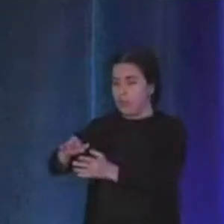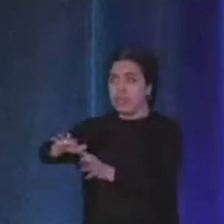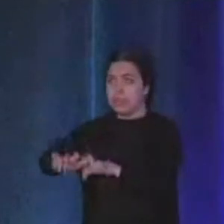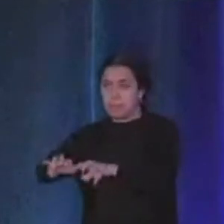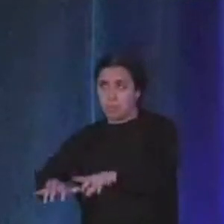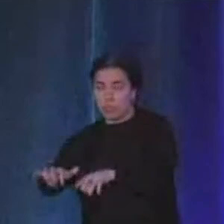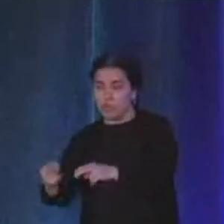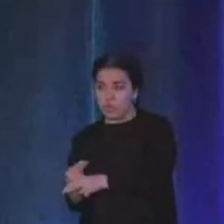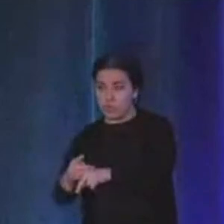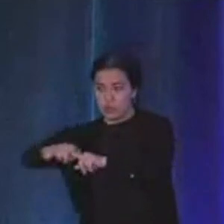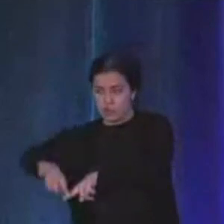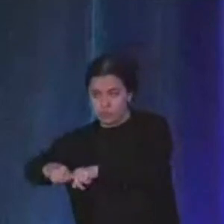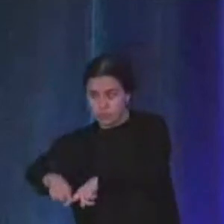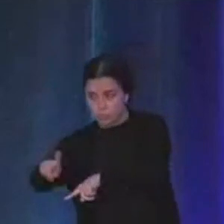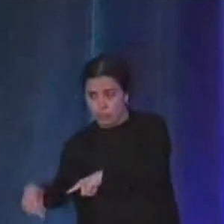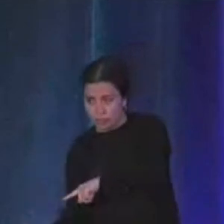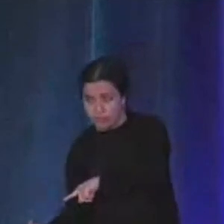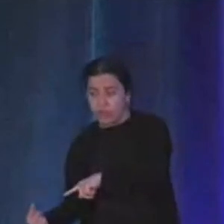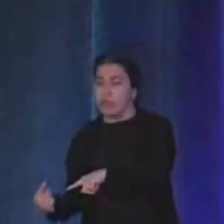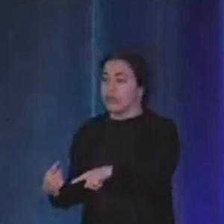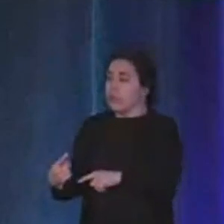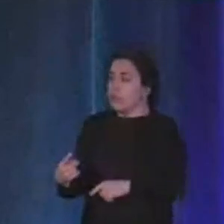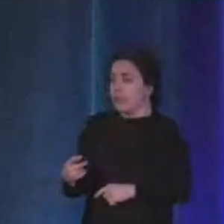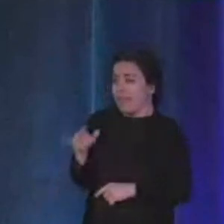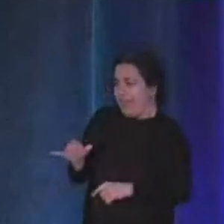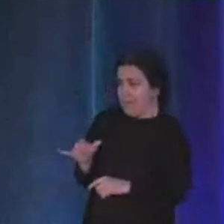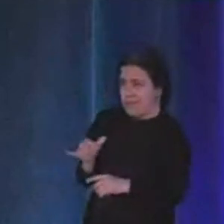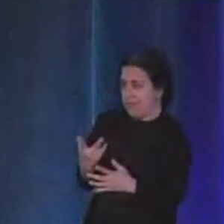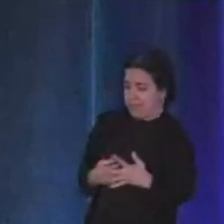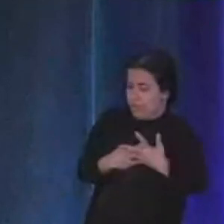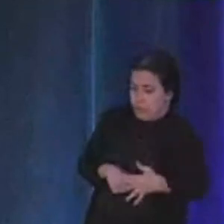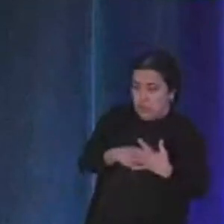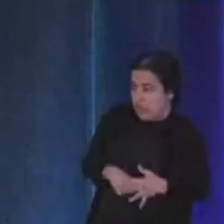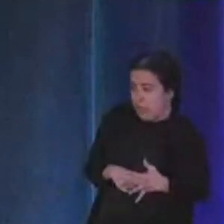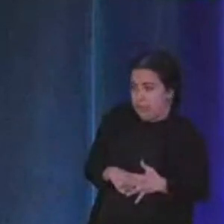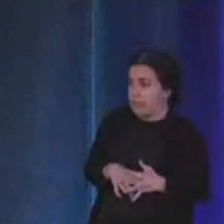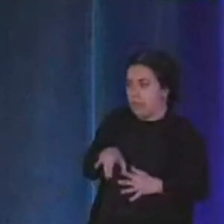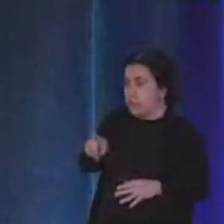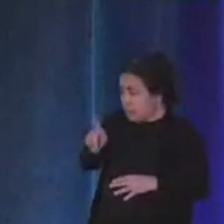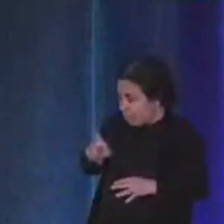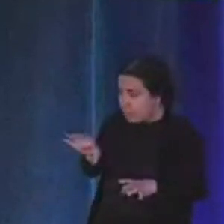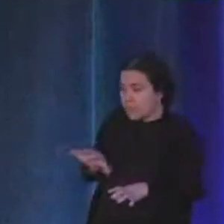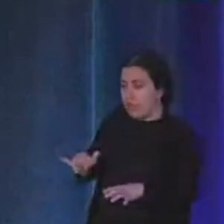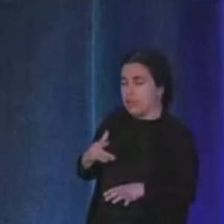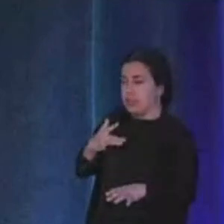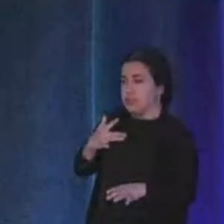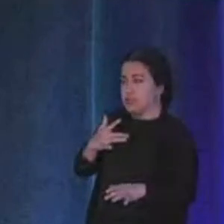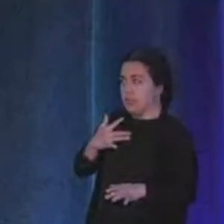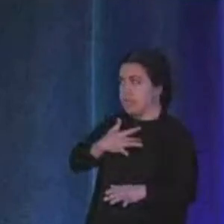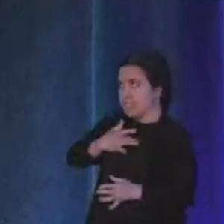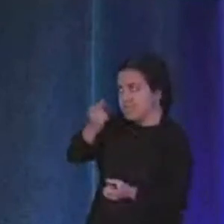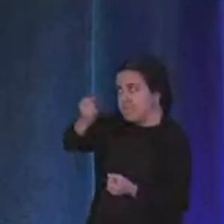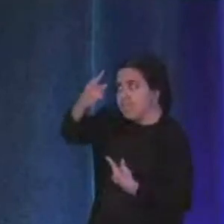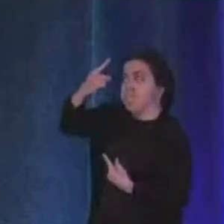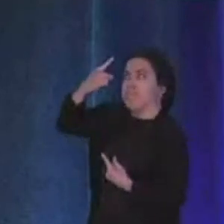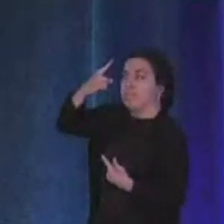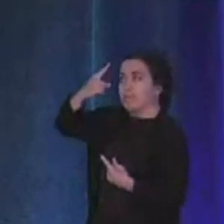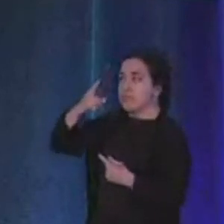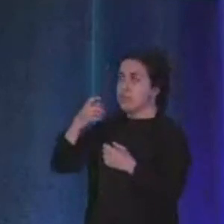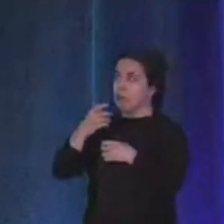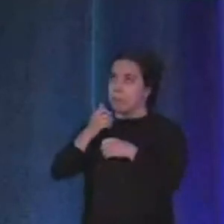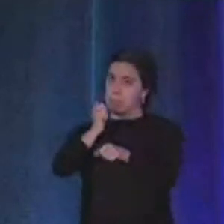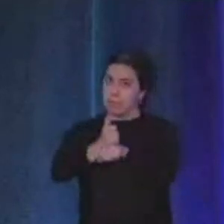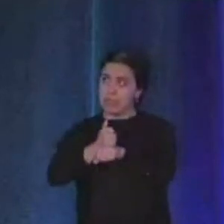As a baseline, I really think you have to do that to build the empathy required to make sound decisions around products.